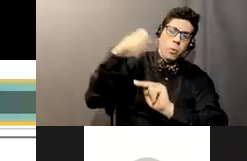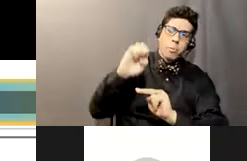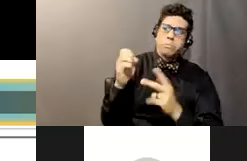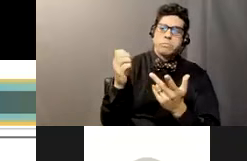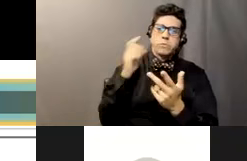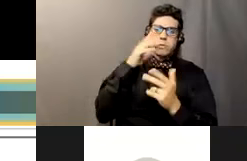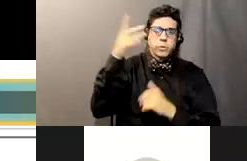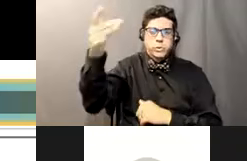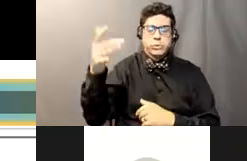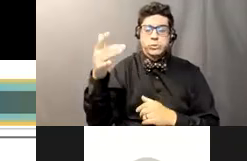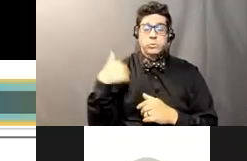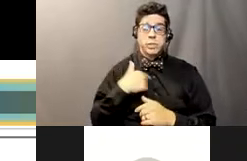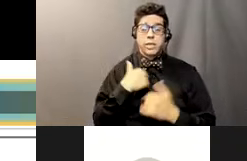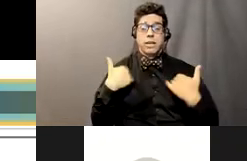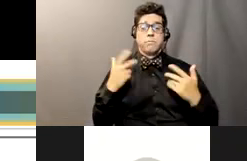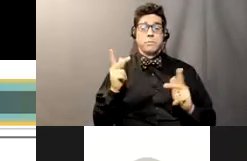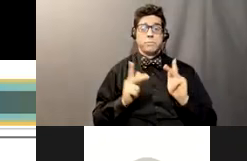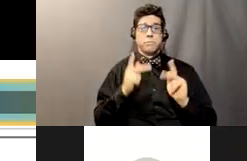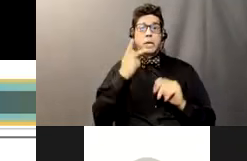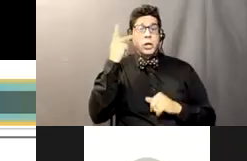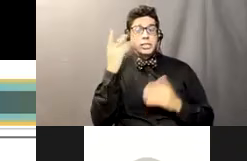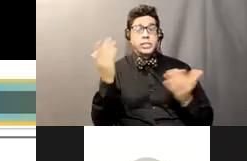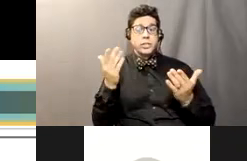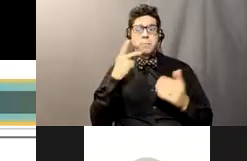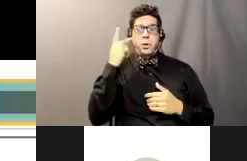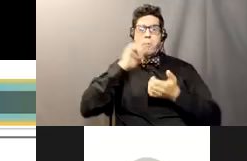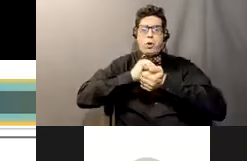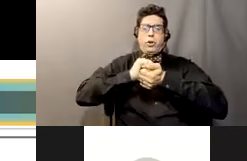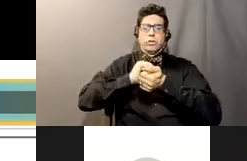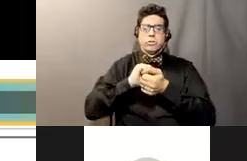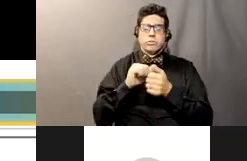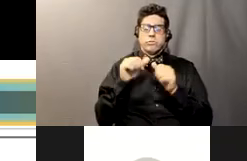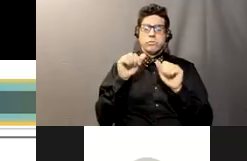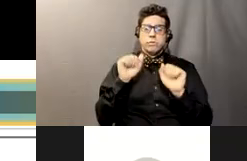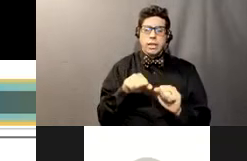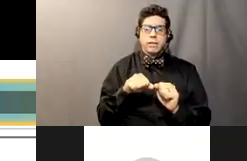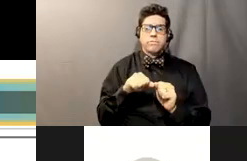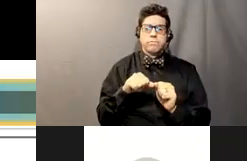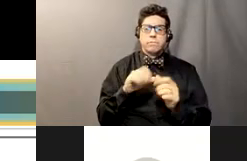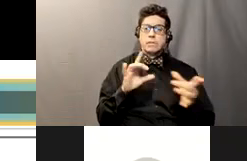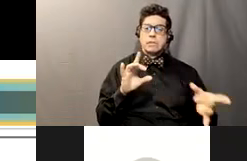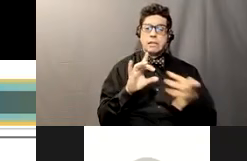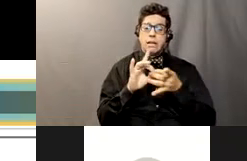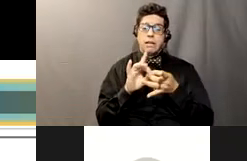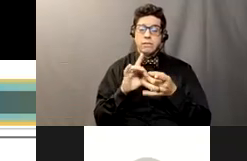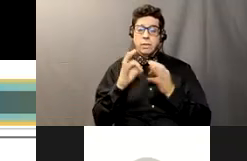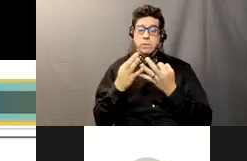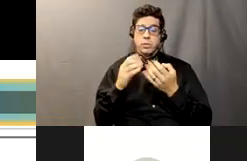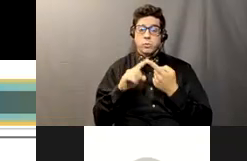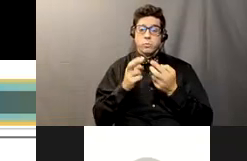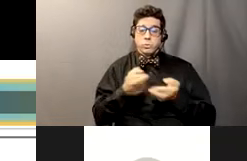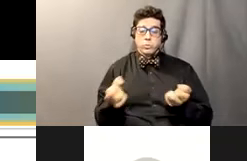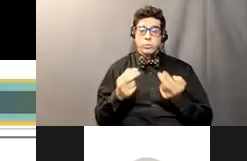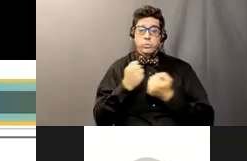campus that have just recently been trained as parent partners through Riverside University Health Systems. So they're able to connect families to resources and supports as